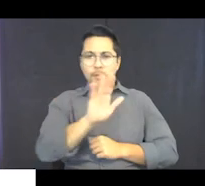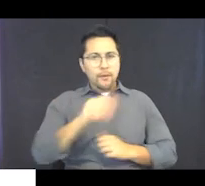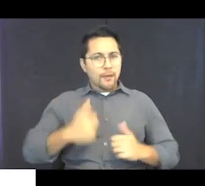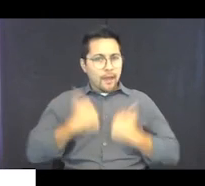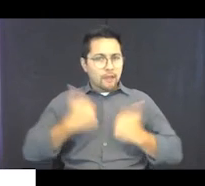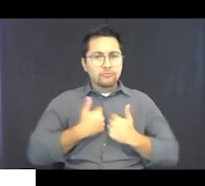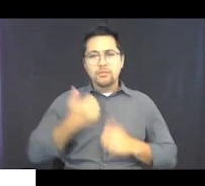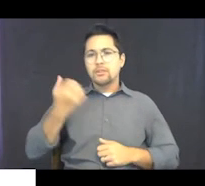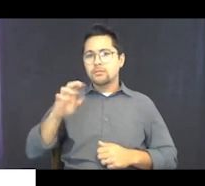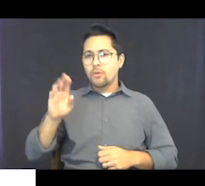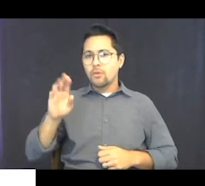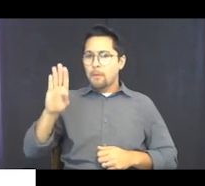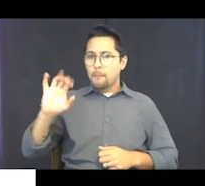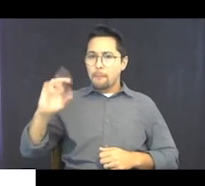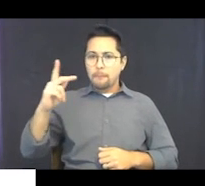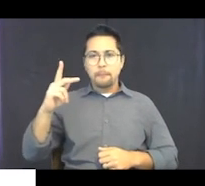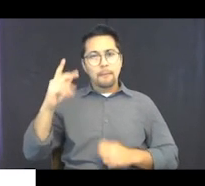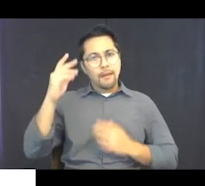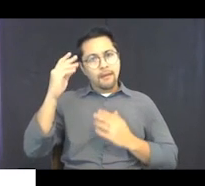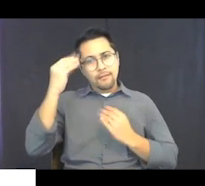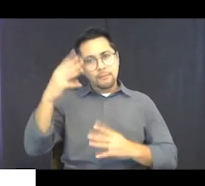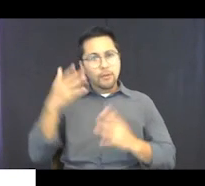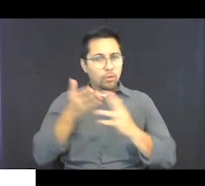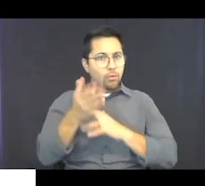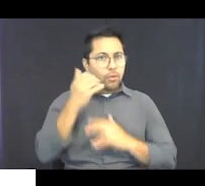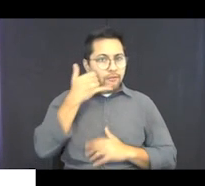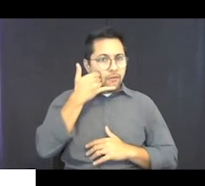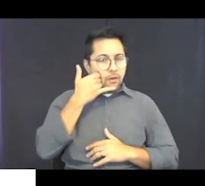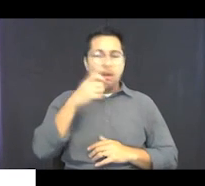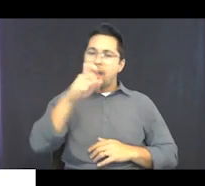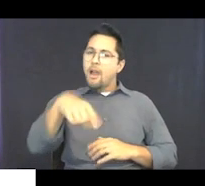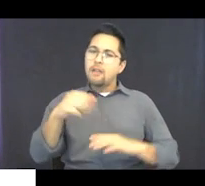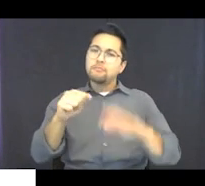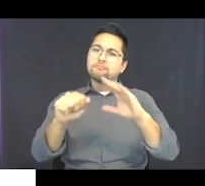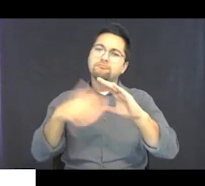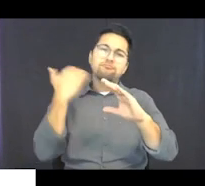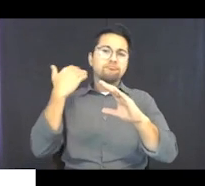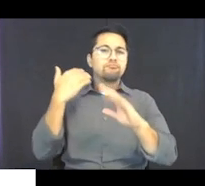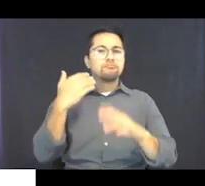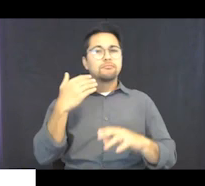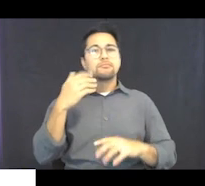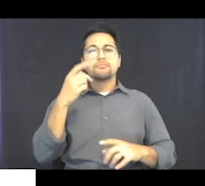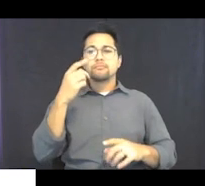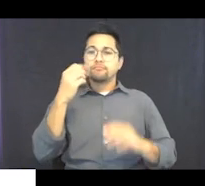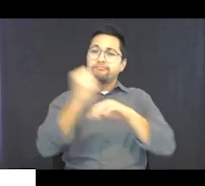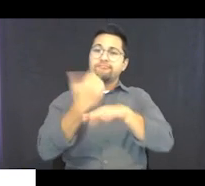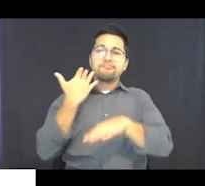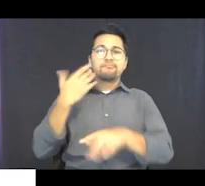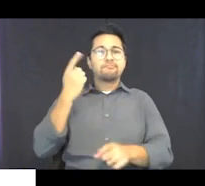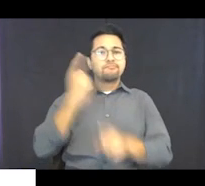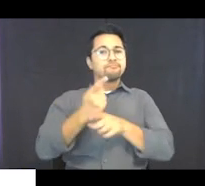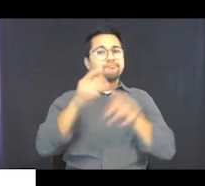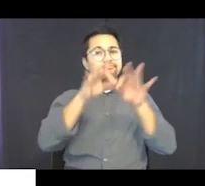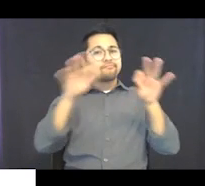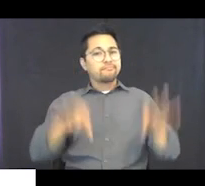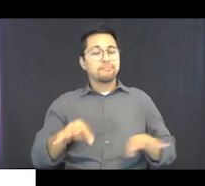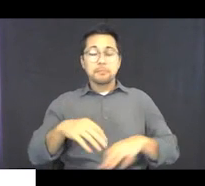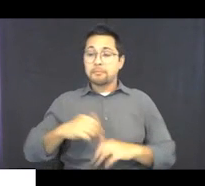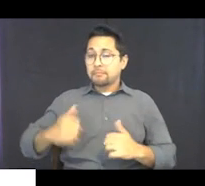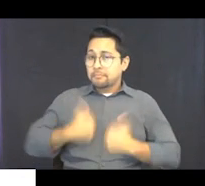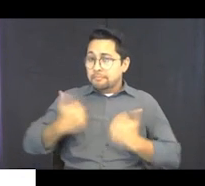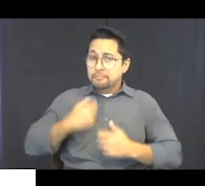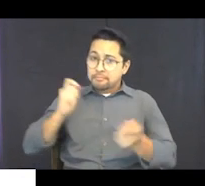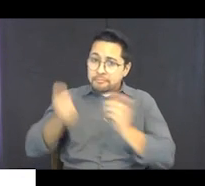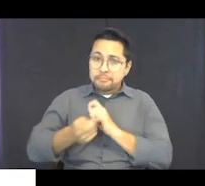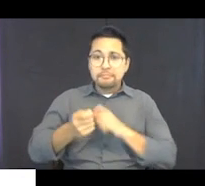banking information over the phone. You must send us the right form. Address changes, direct